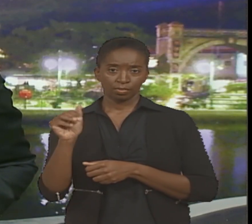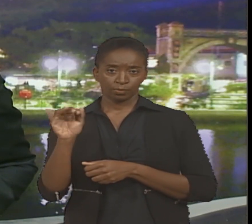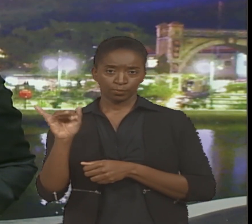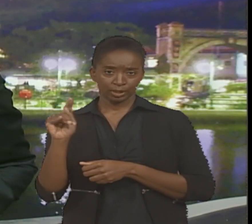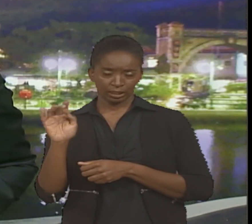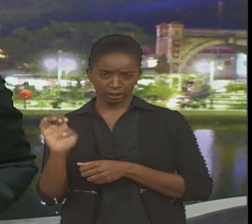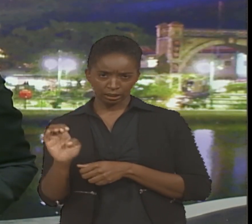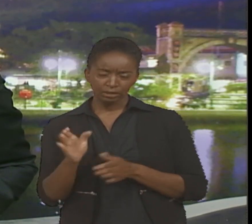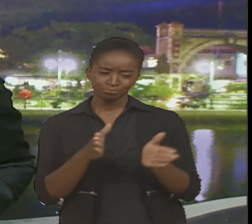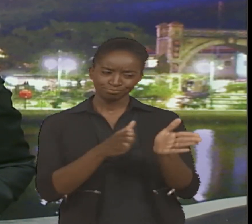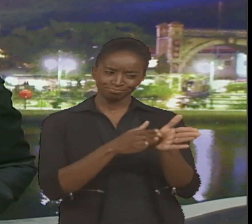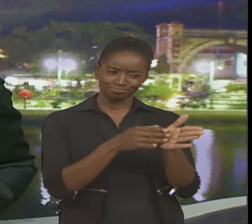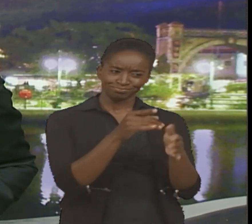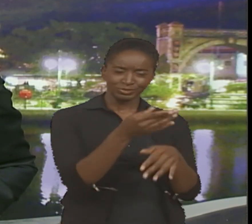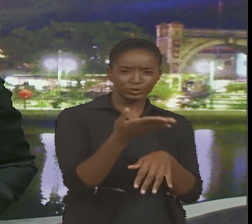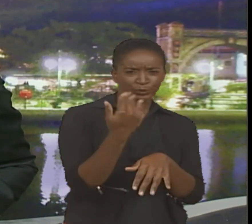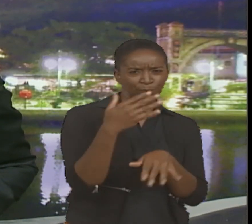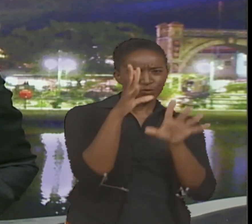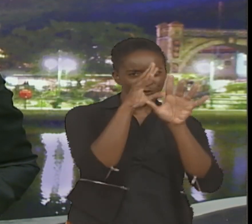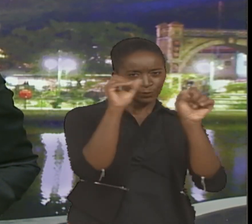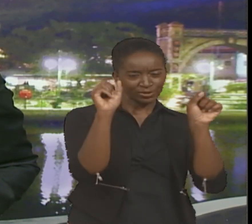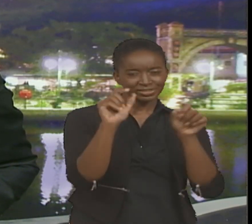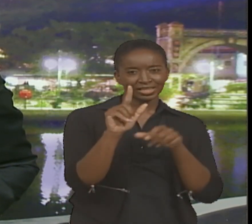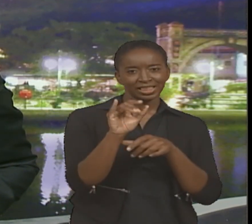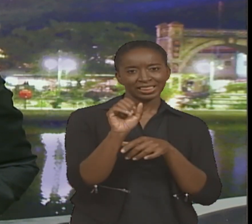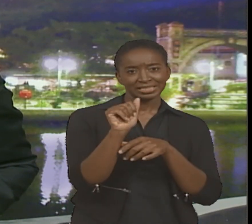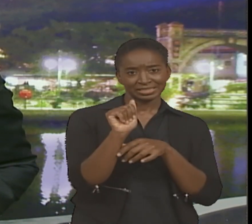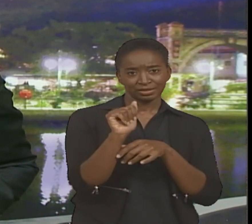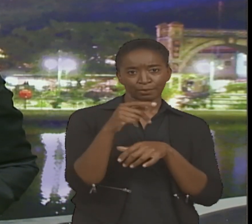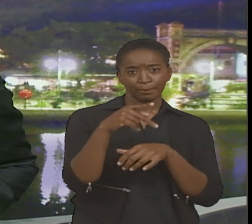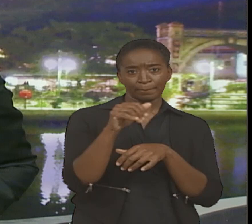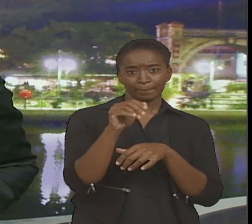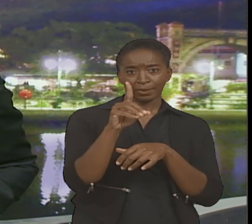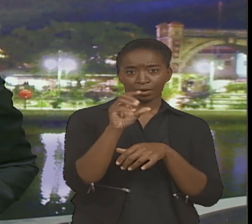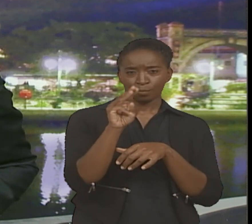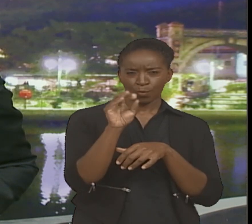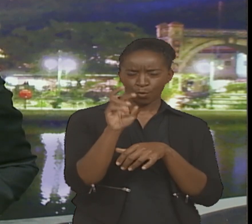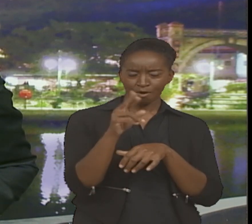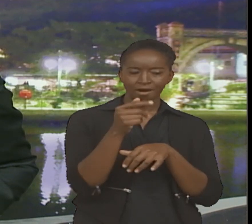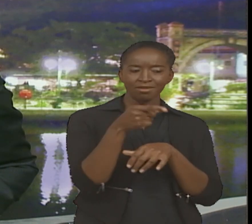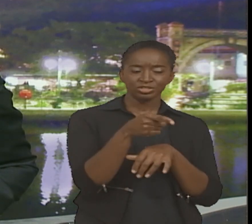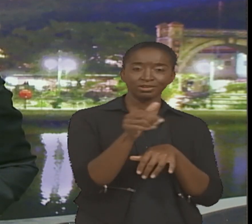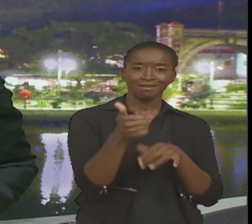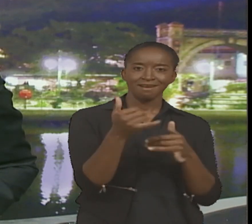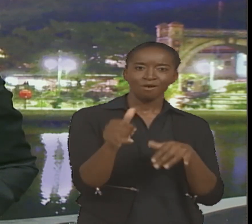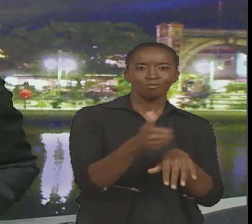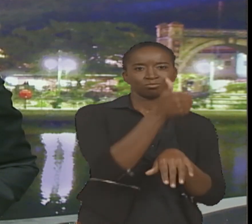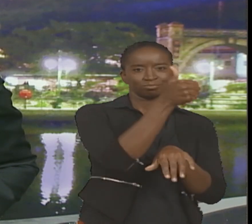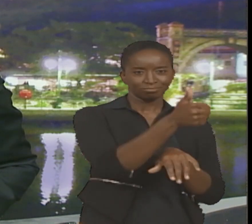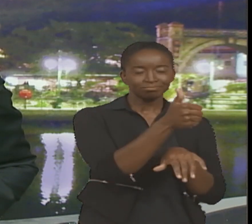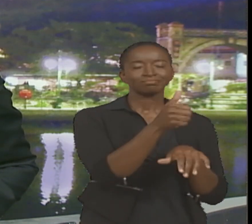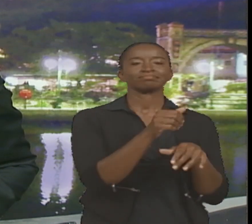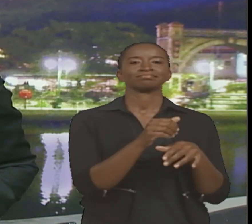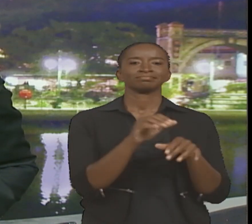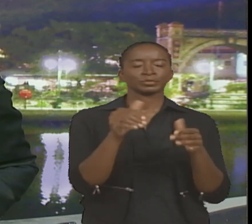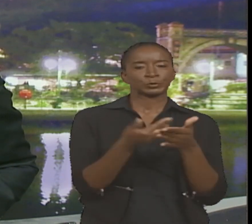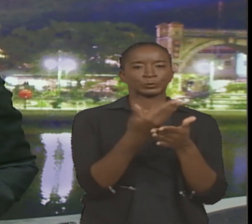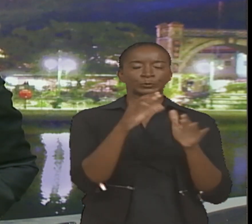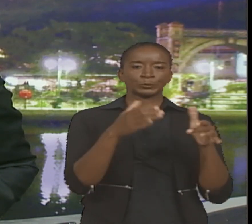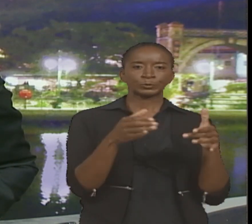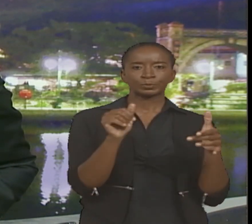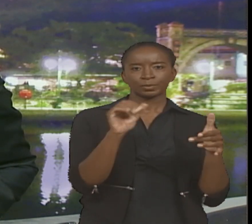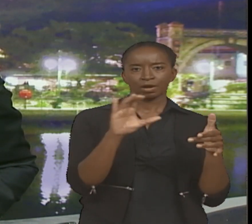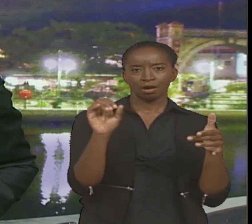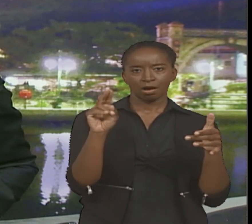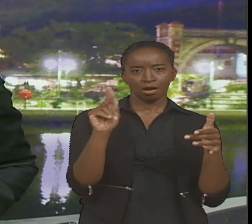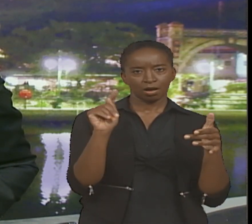also commended immediate past President Lisa Padmore, who has been appointed to the board of the International Federation of Accountants.